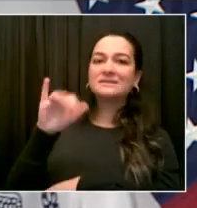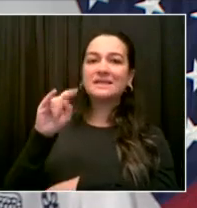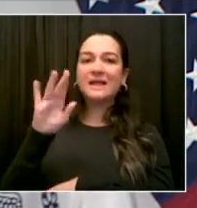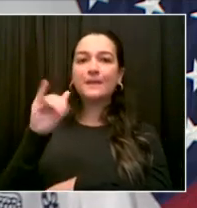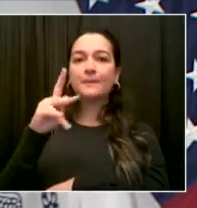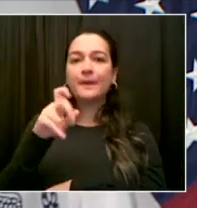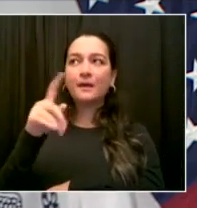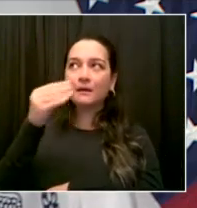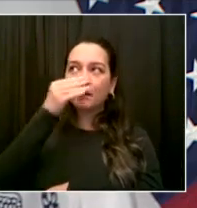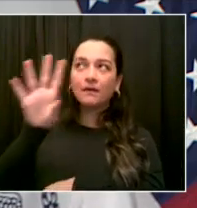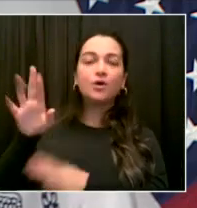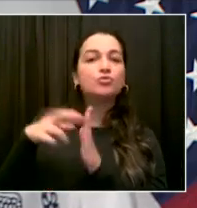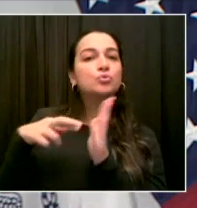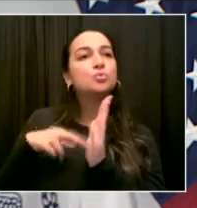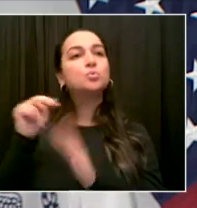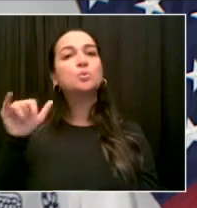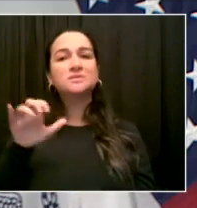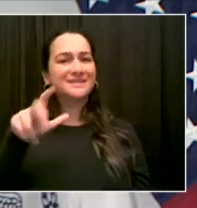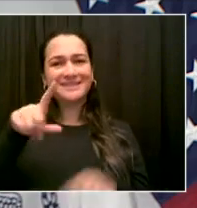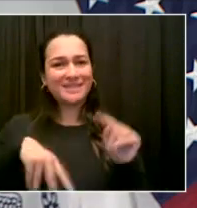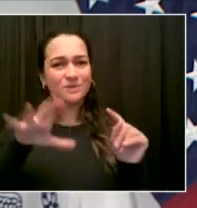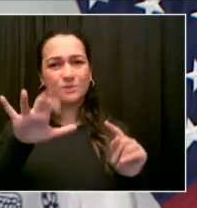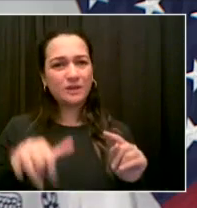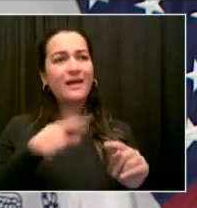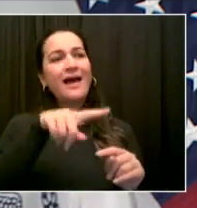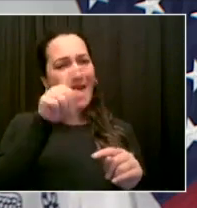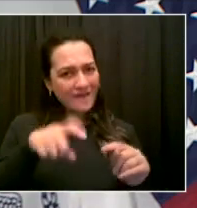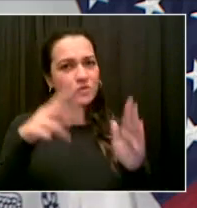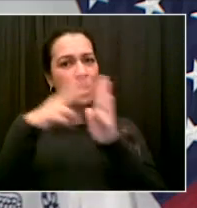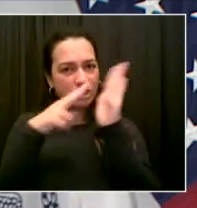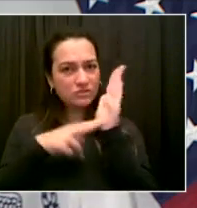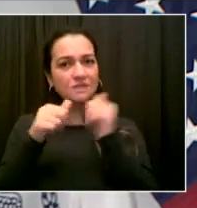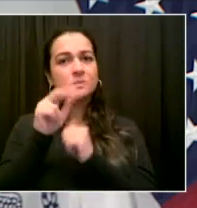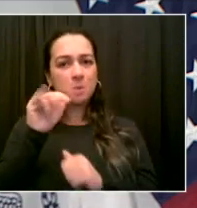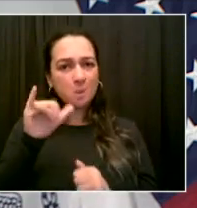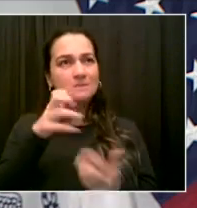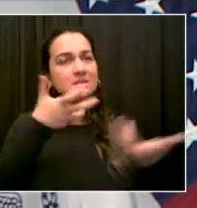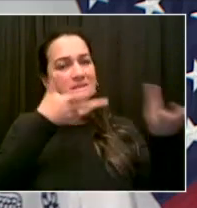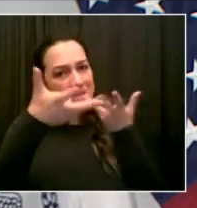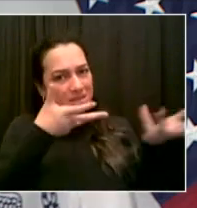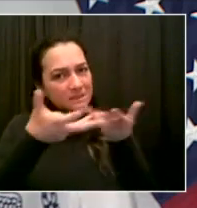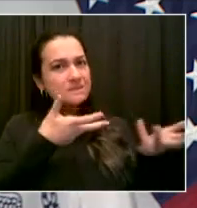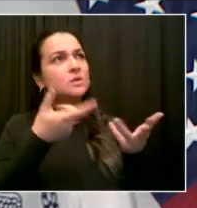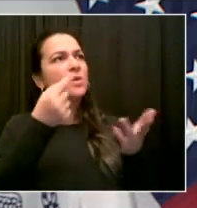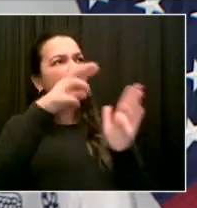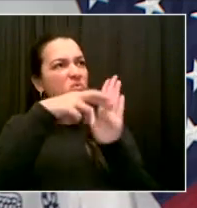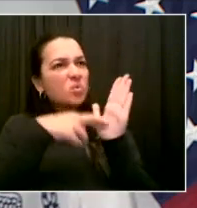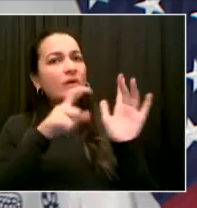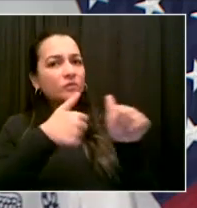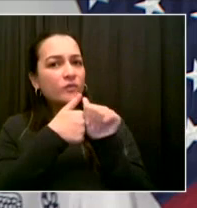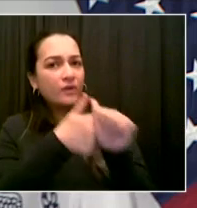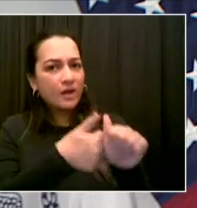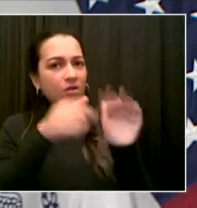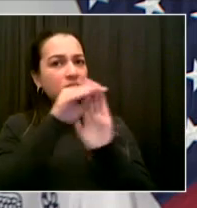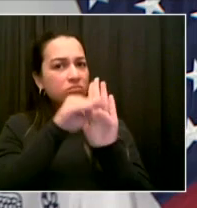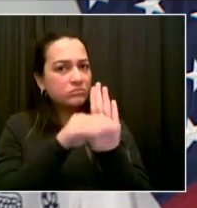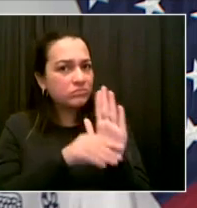people who regulate that industry for the city government and figure out the right way to do it.